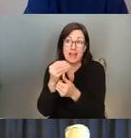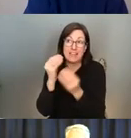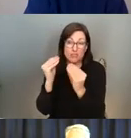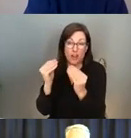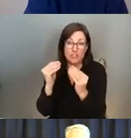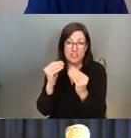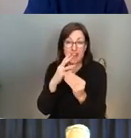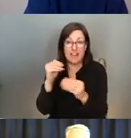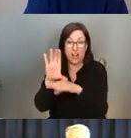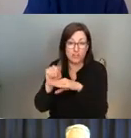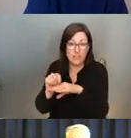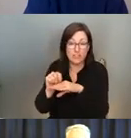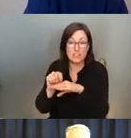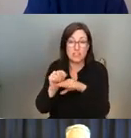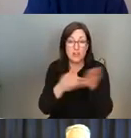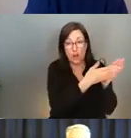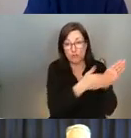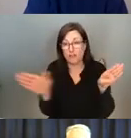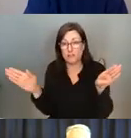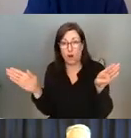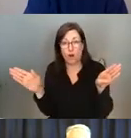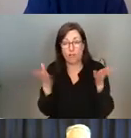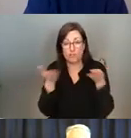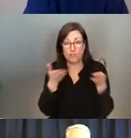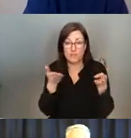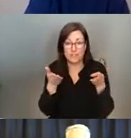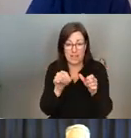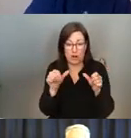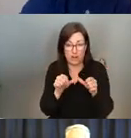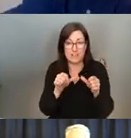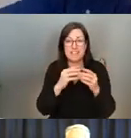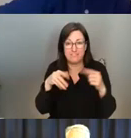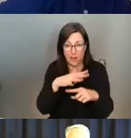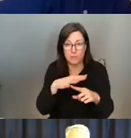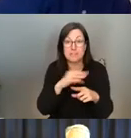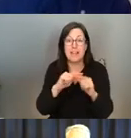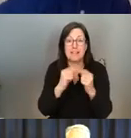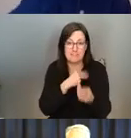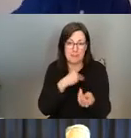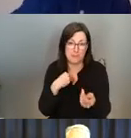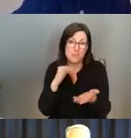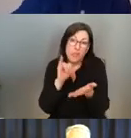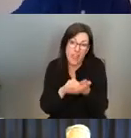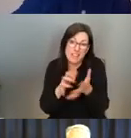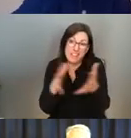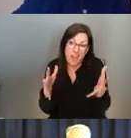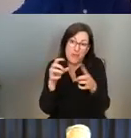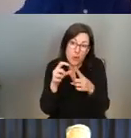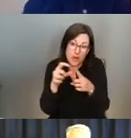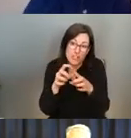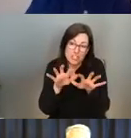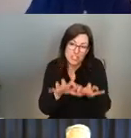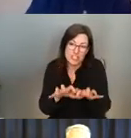and consultation across all service areas, environments, and team members. So that's a lot of words,